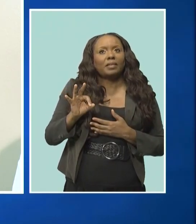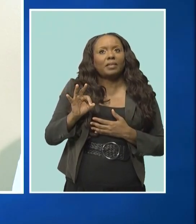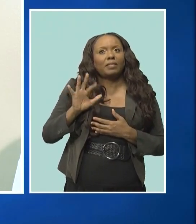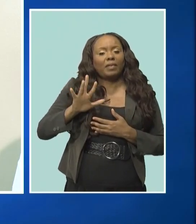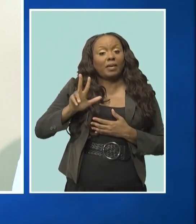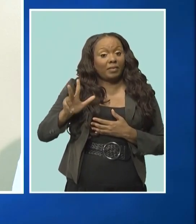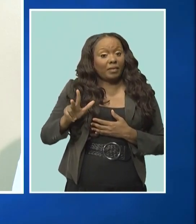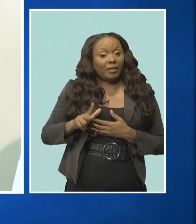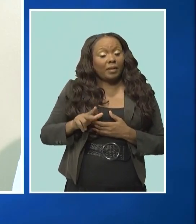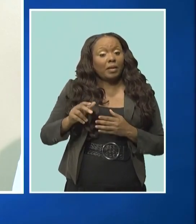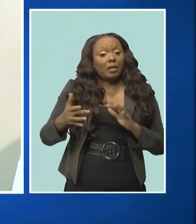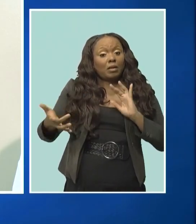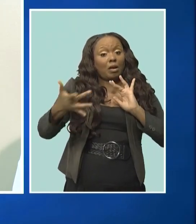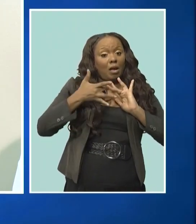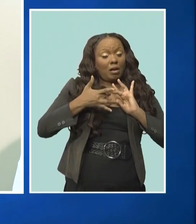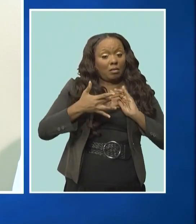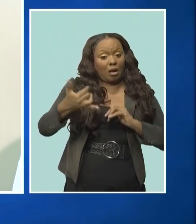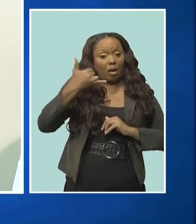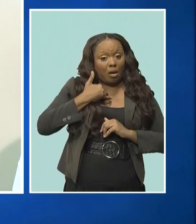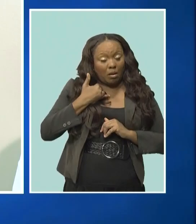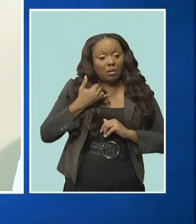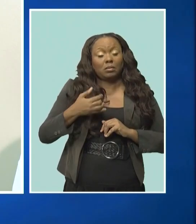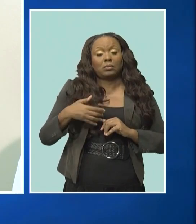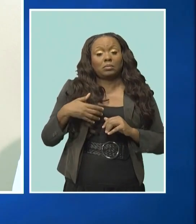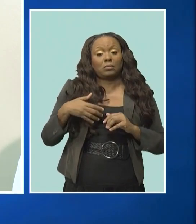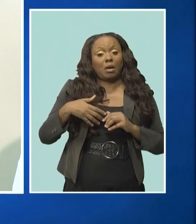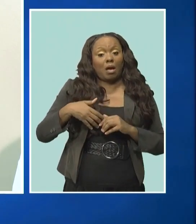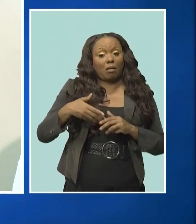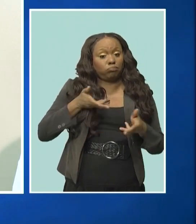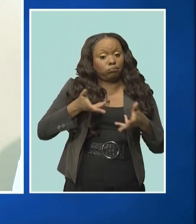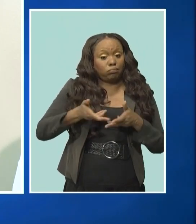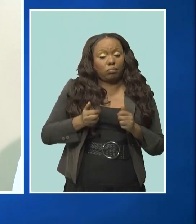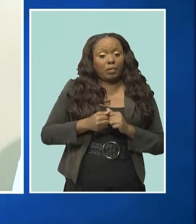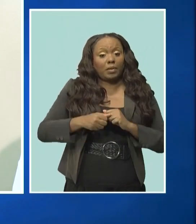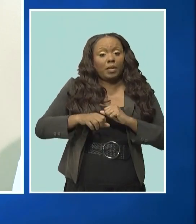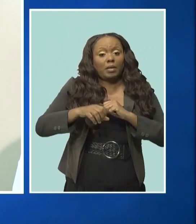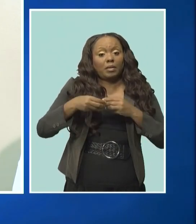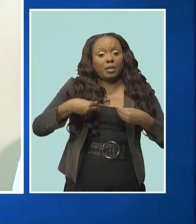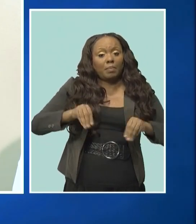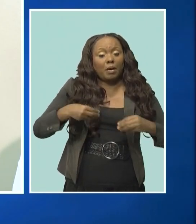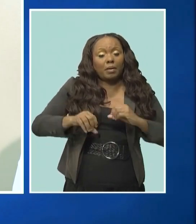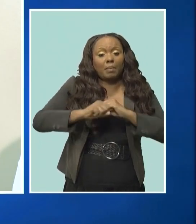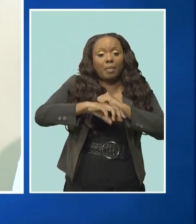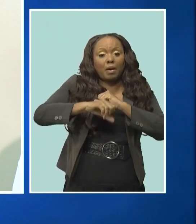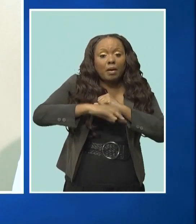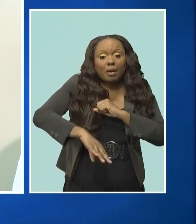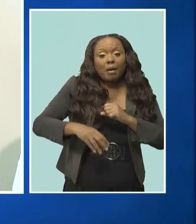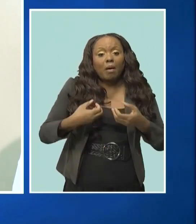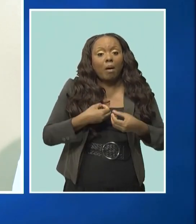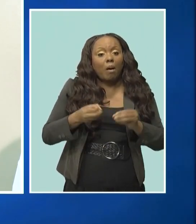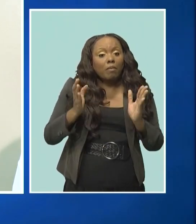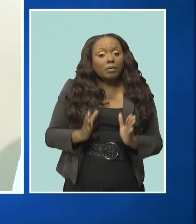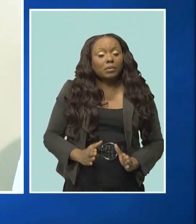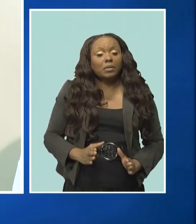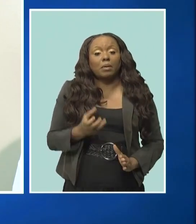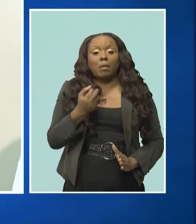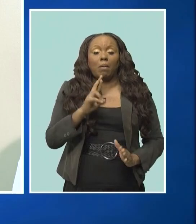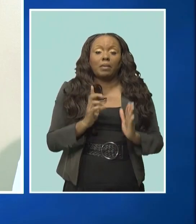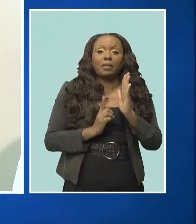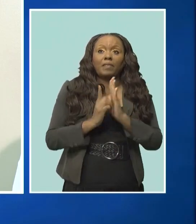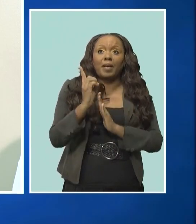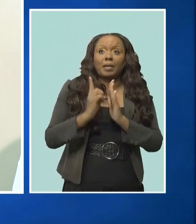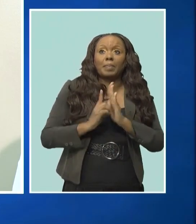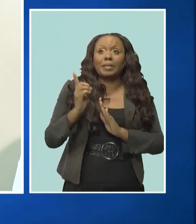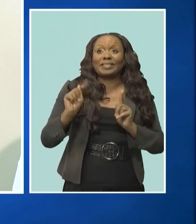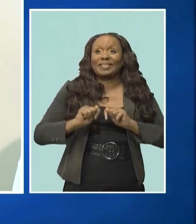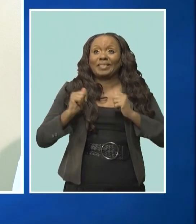535-3953, and engage with the marketing officer and the business development team with regard to